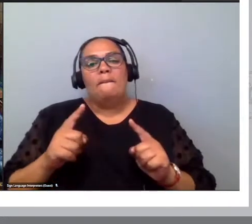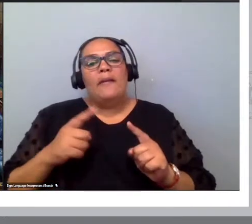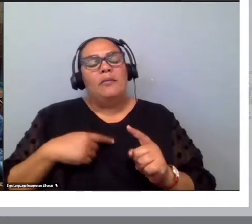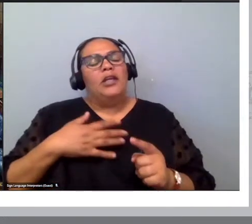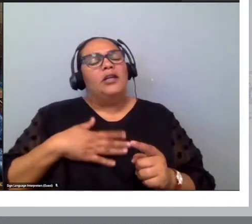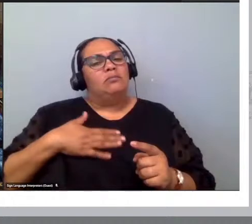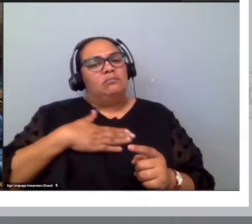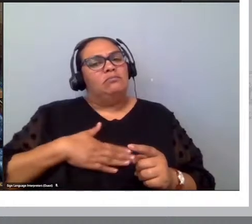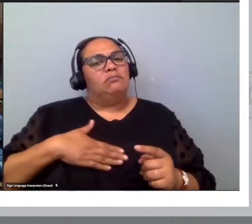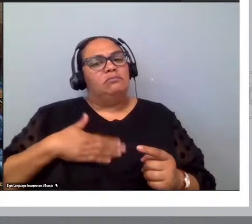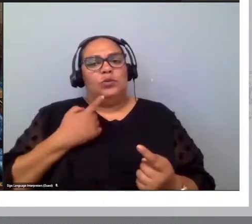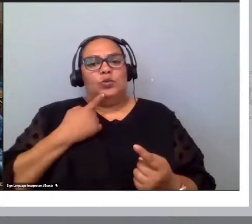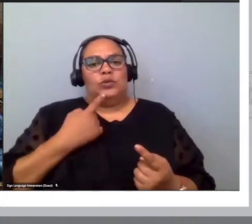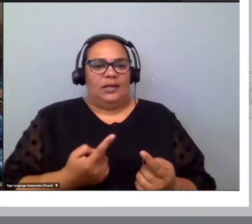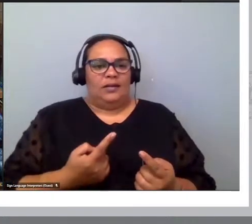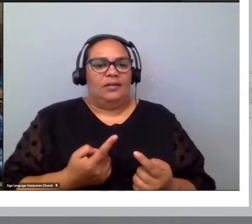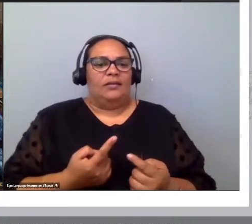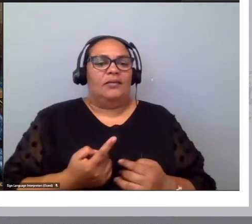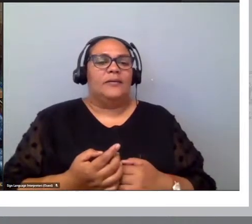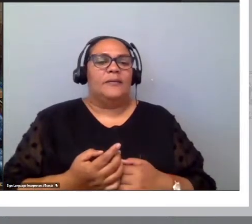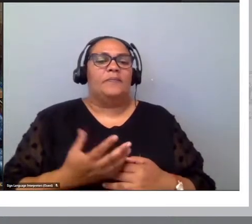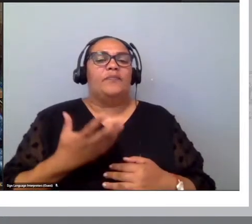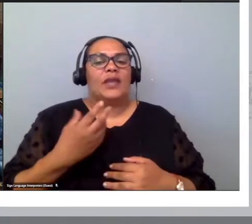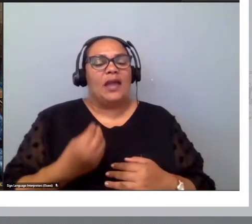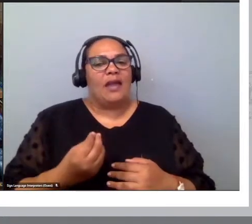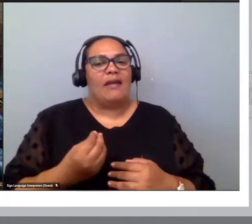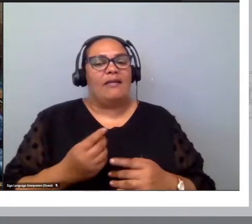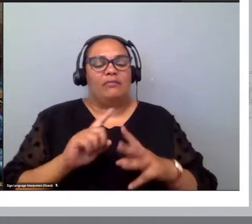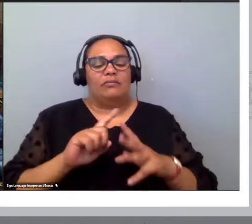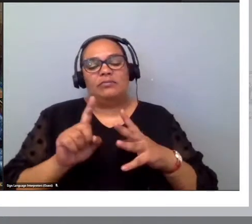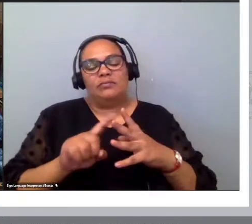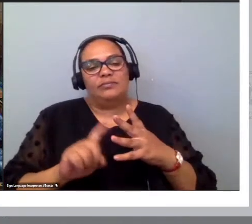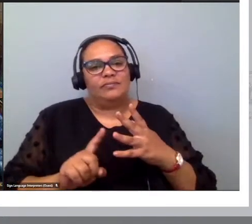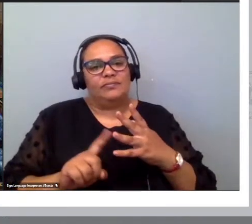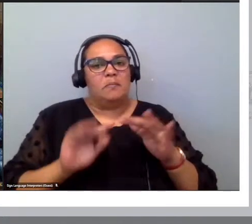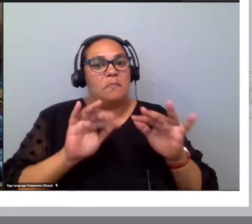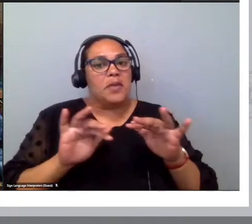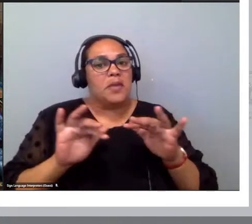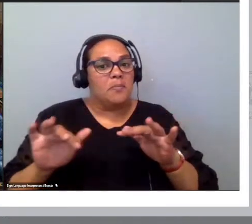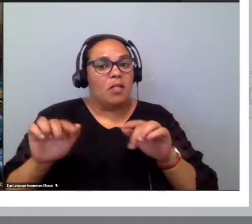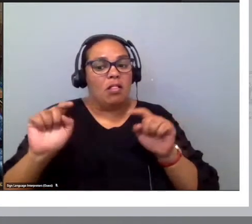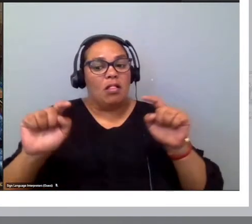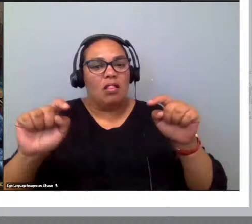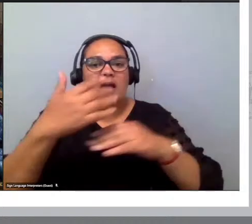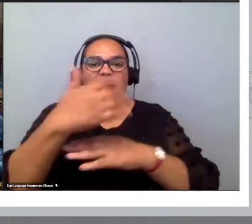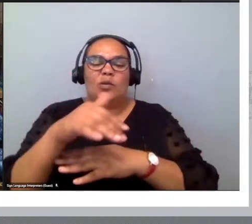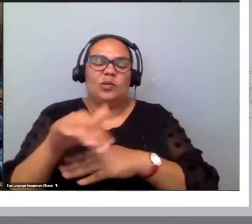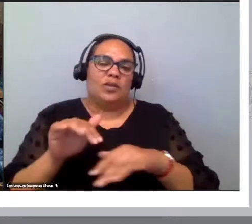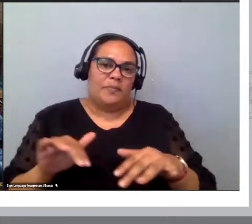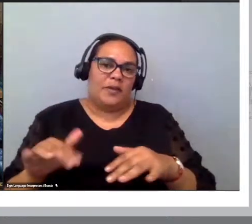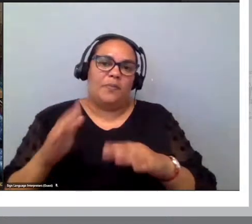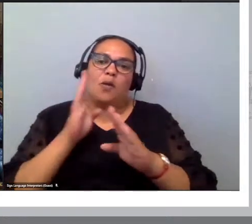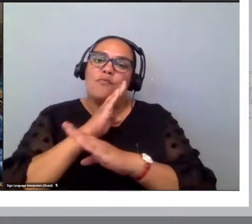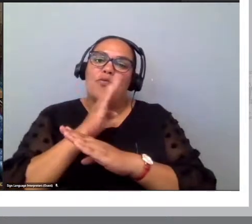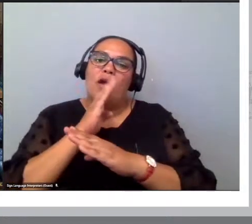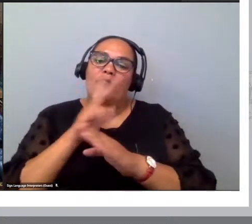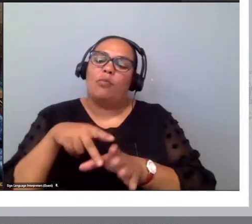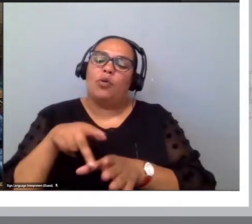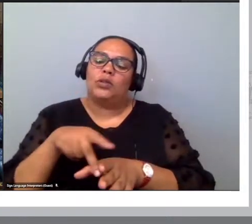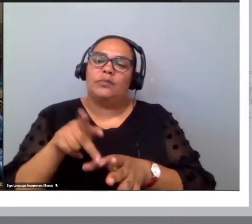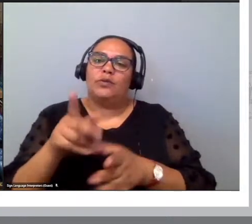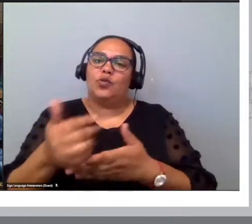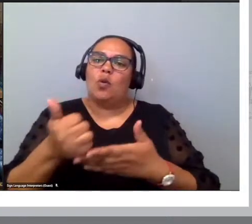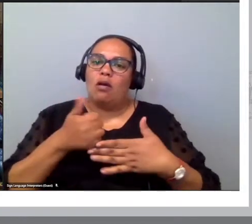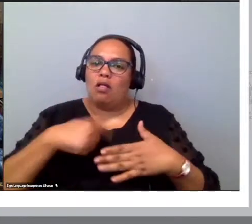that there's a rally of of people external private participation to help us